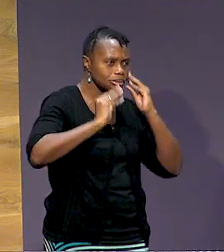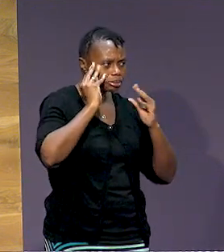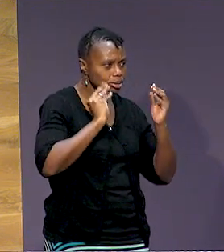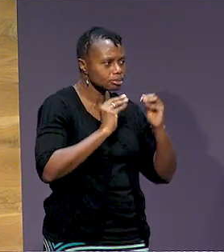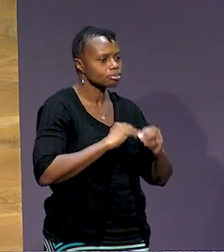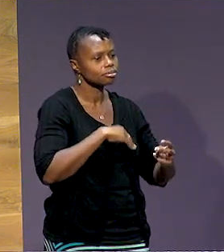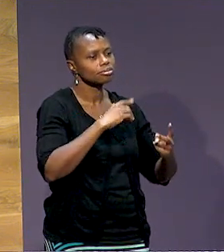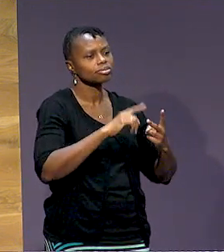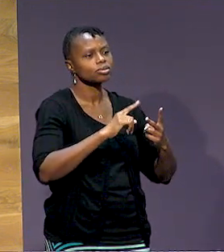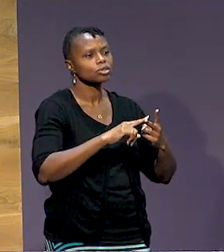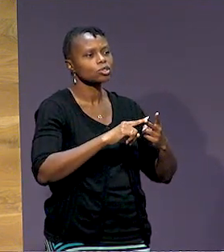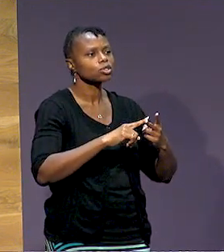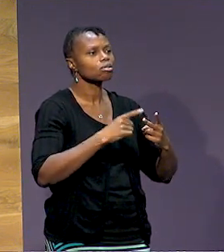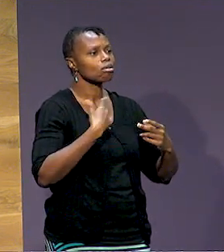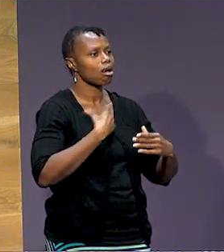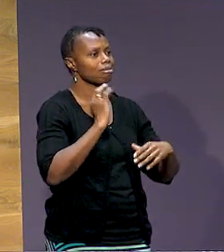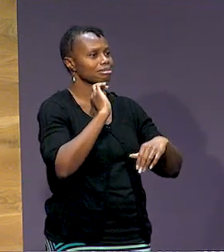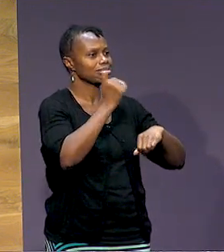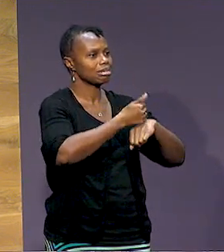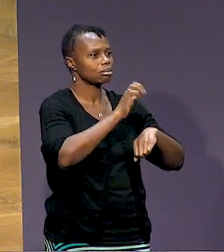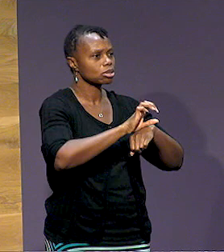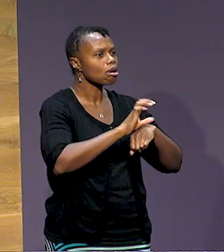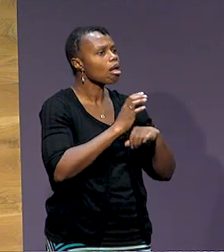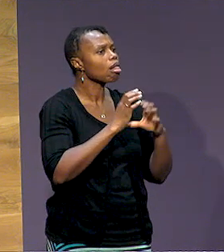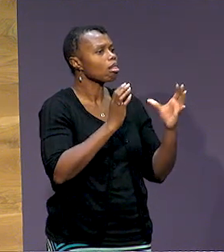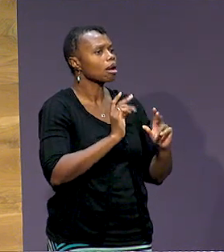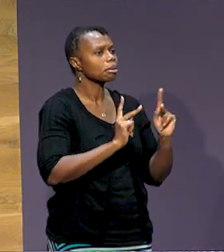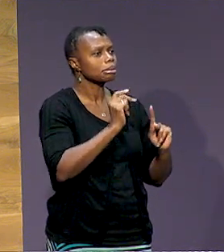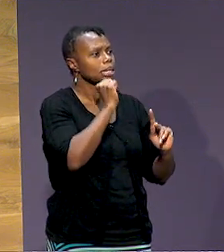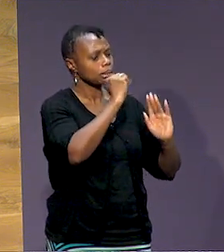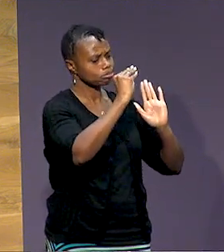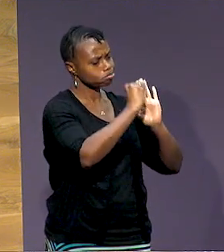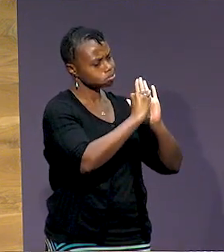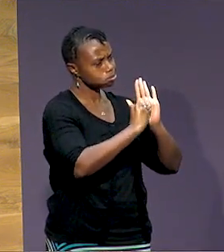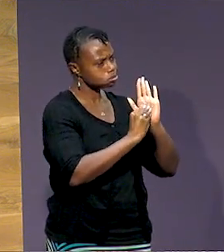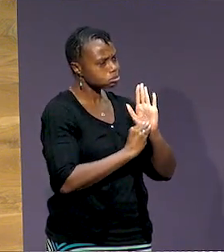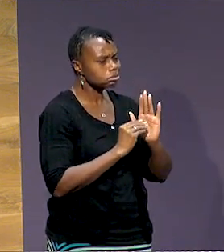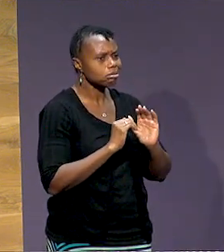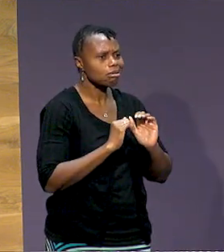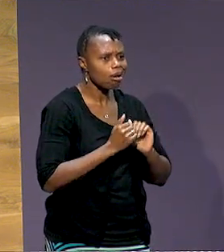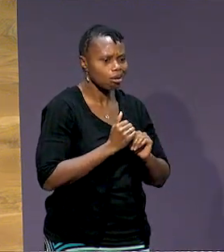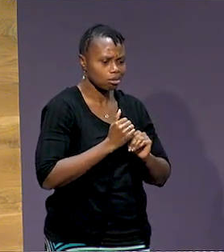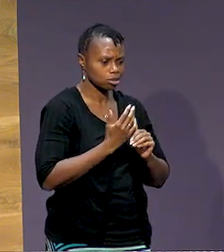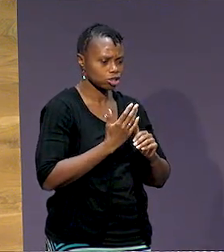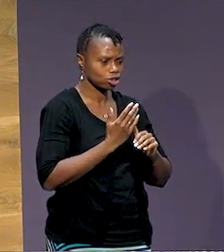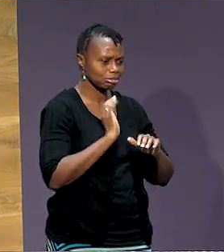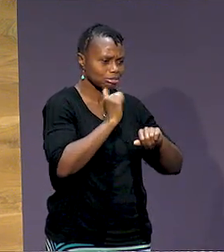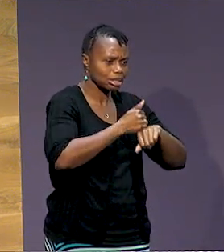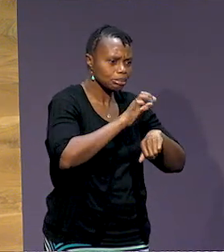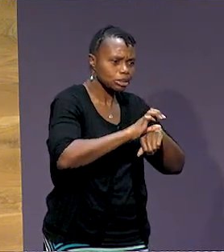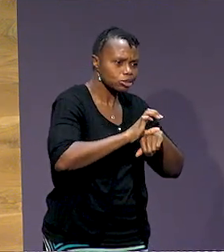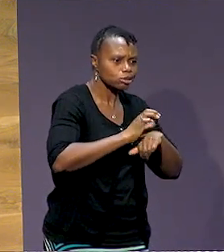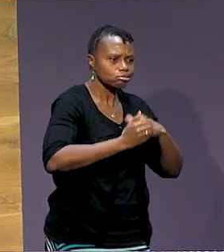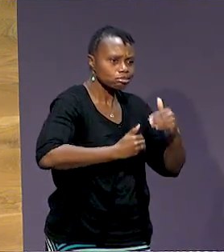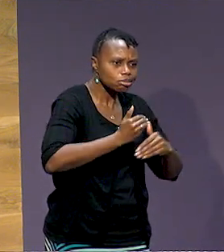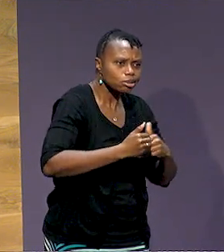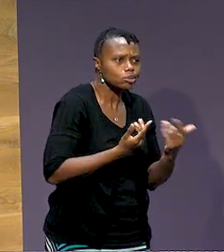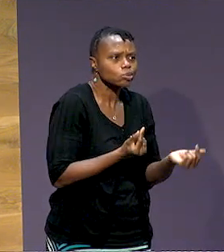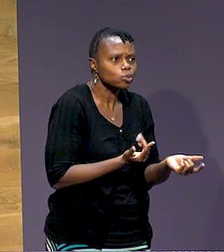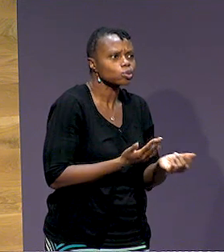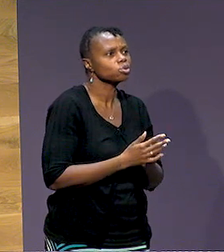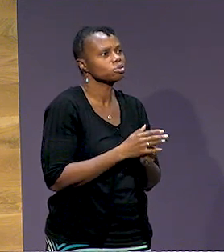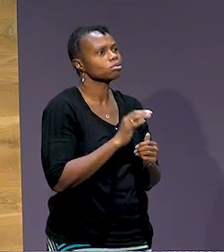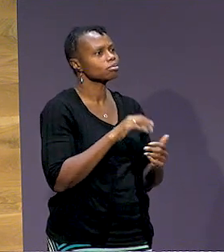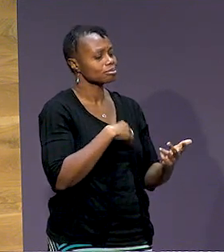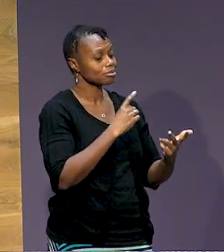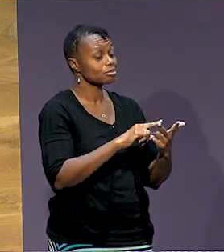church planting. One of the things I realize is there's not a lot of people documenting the church planting process on YouTube. And so that's one of the things I do. And